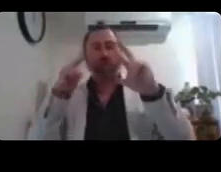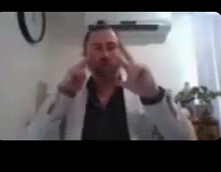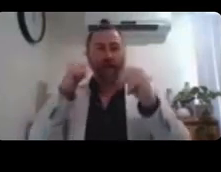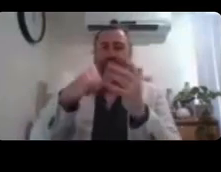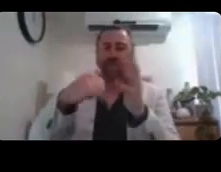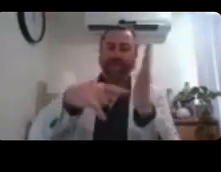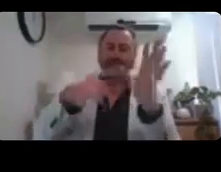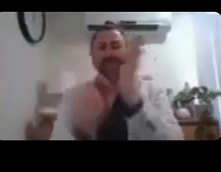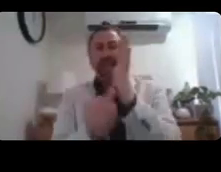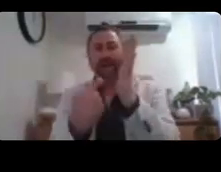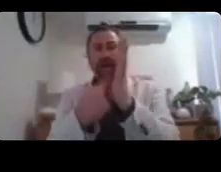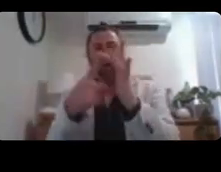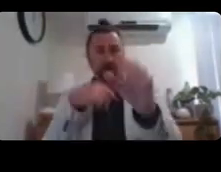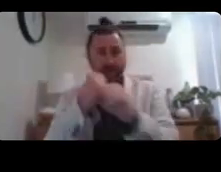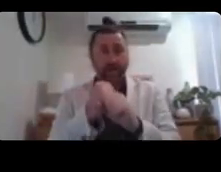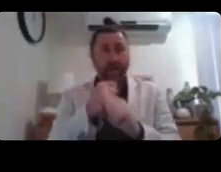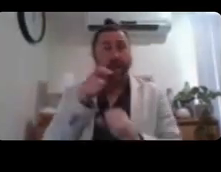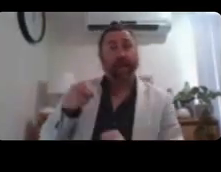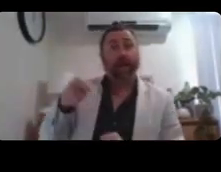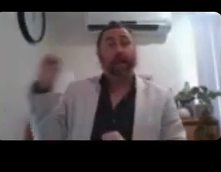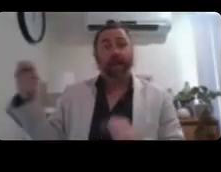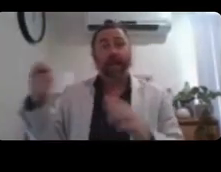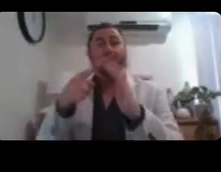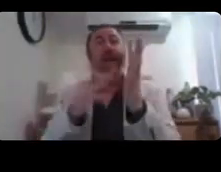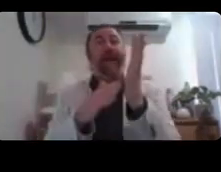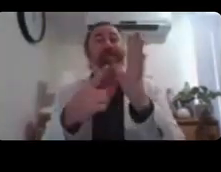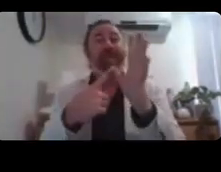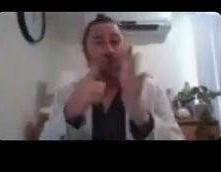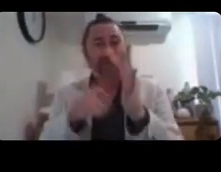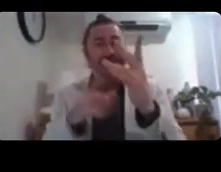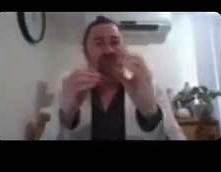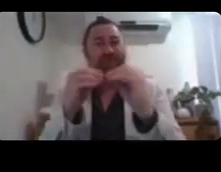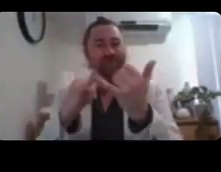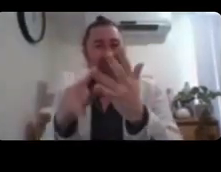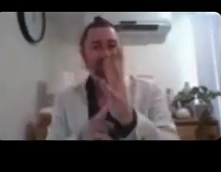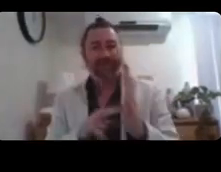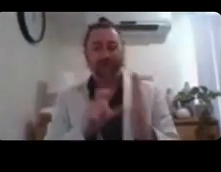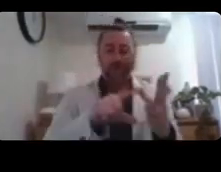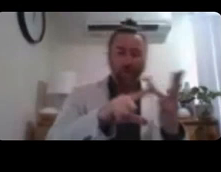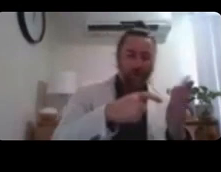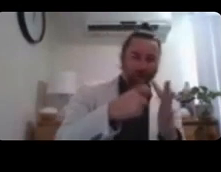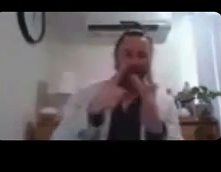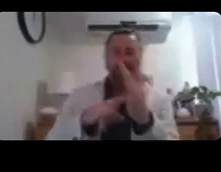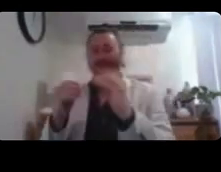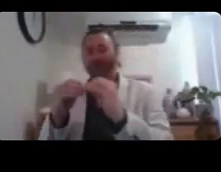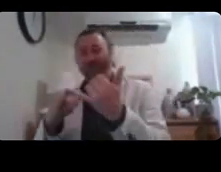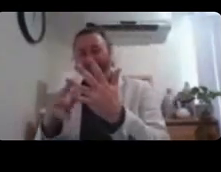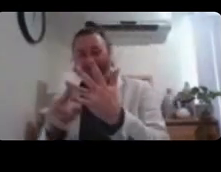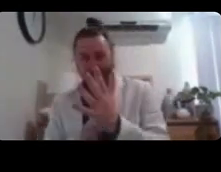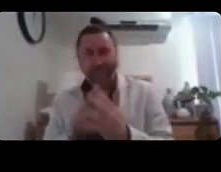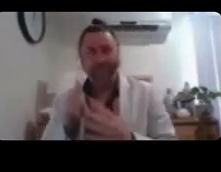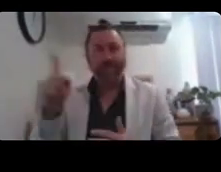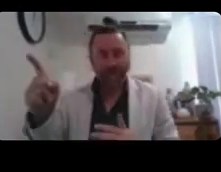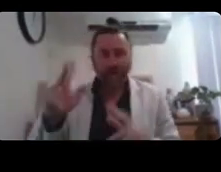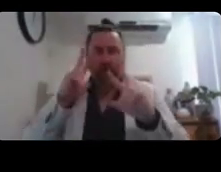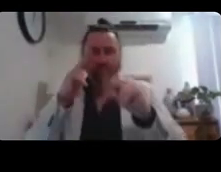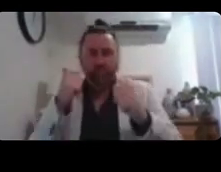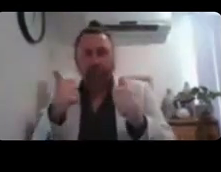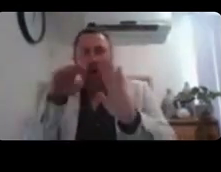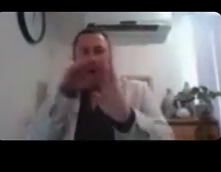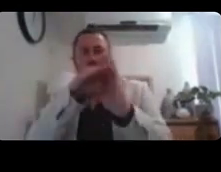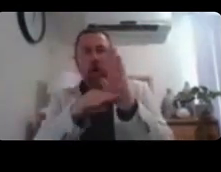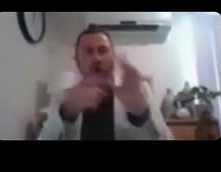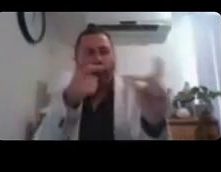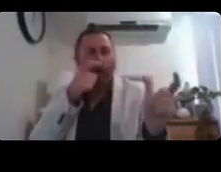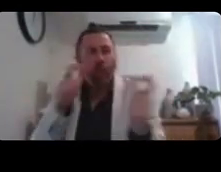section. Next to Emma Cook, we have Emma Jobson, who's the Executive Director of Regulatory Policy and Intelligence at the